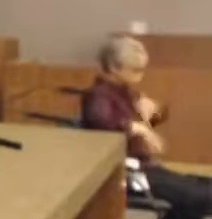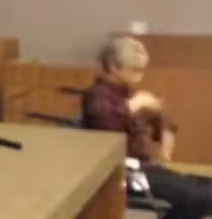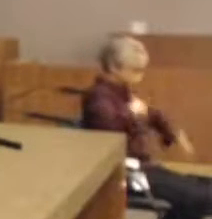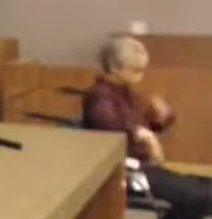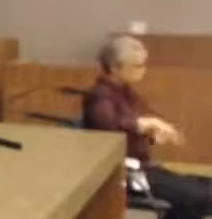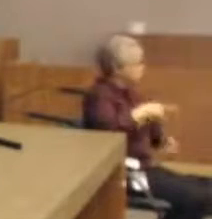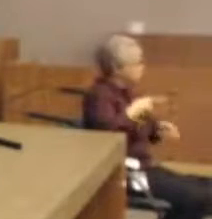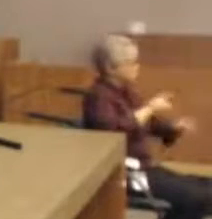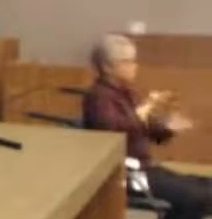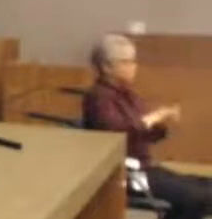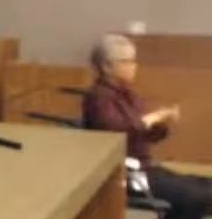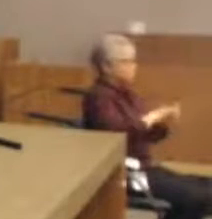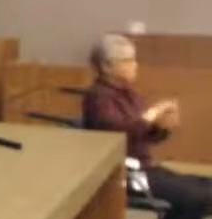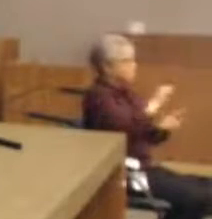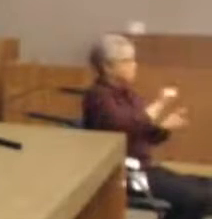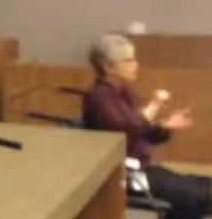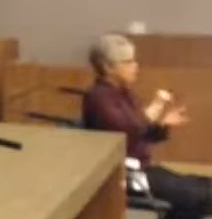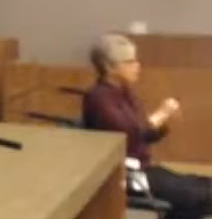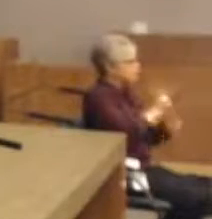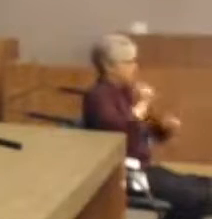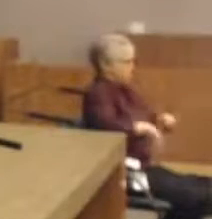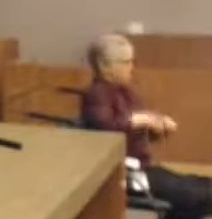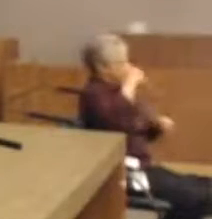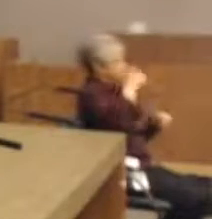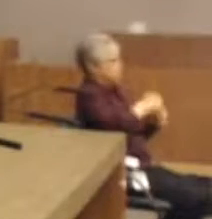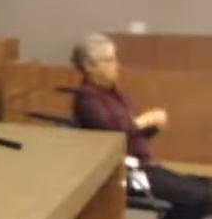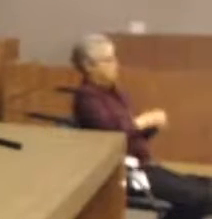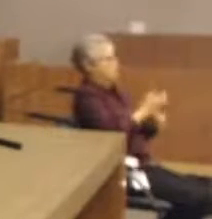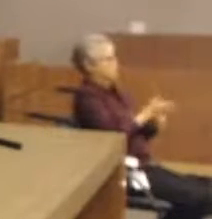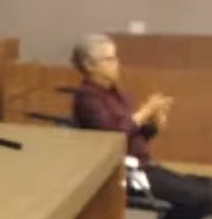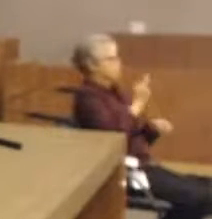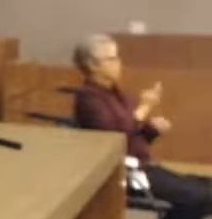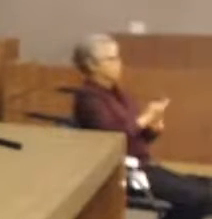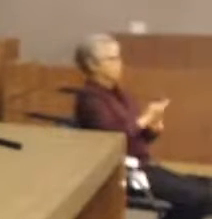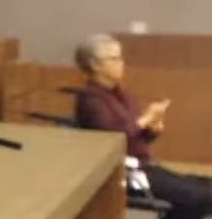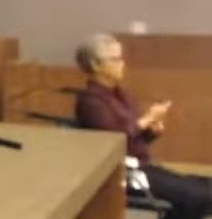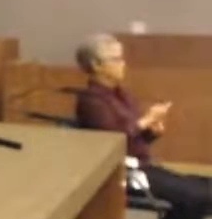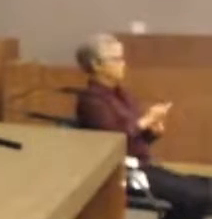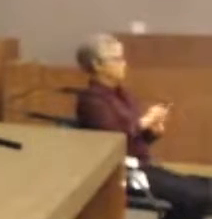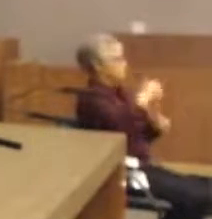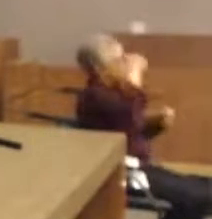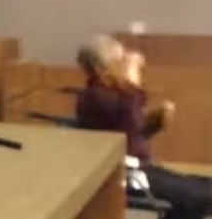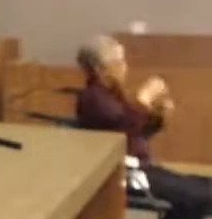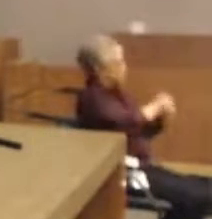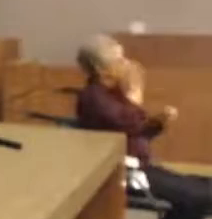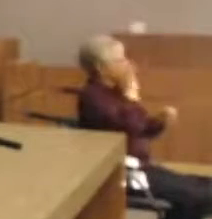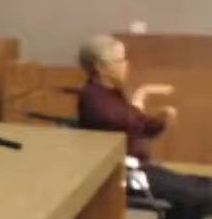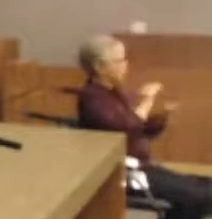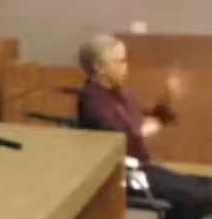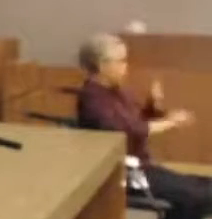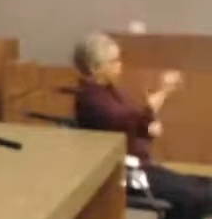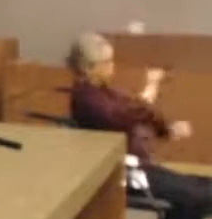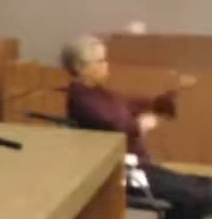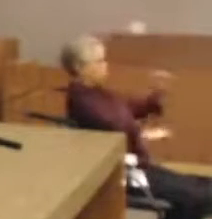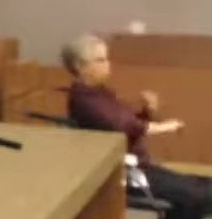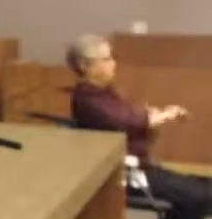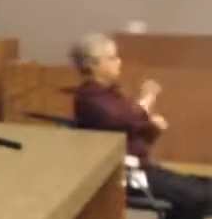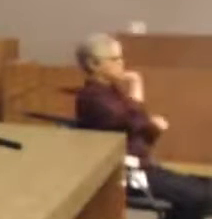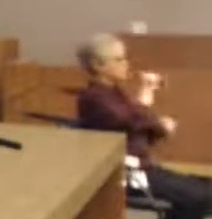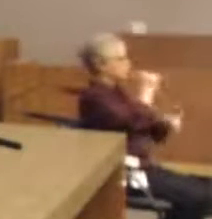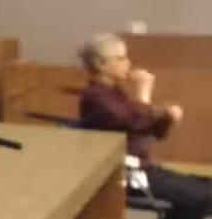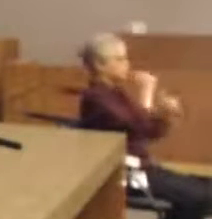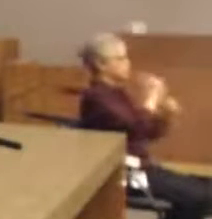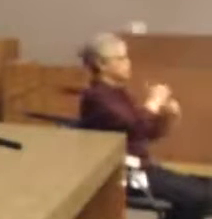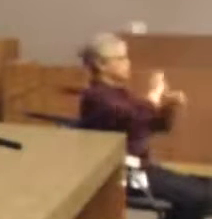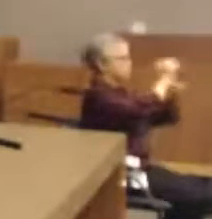information accurately. We're going to get chunks and pieces and fragmented and not in sequential order. But after the 96 hours, we can actually